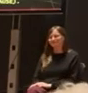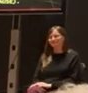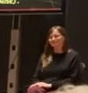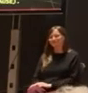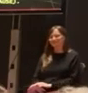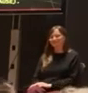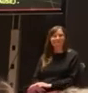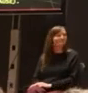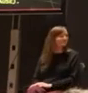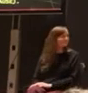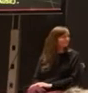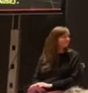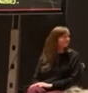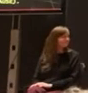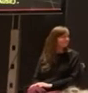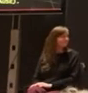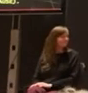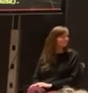So.